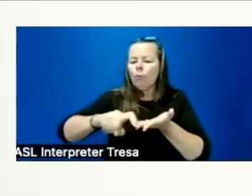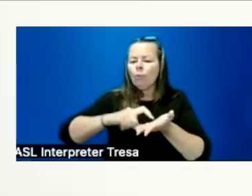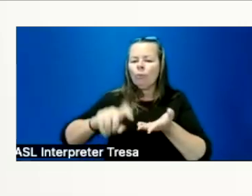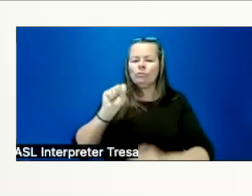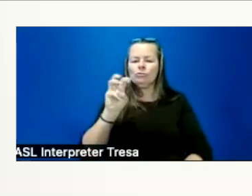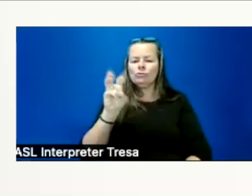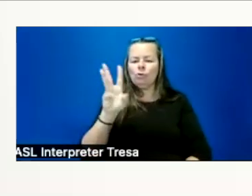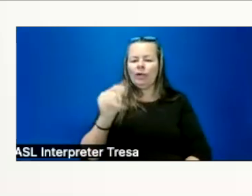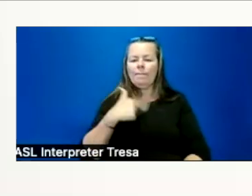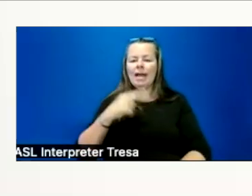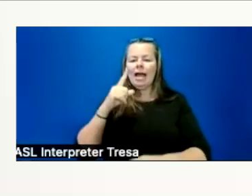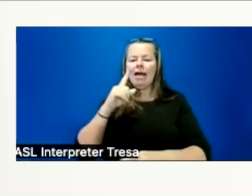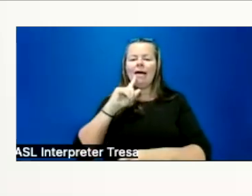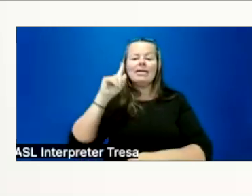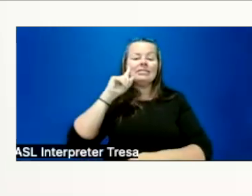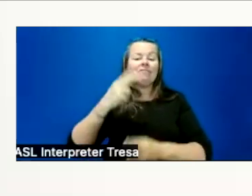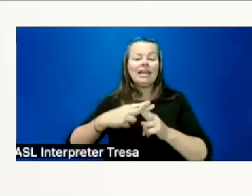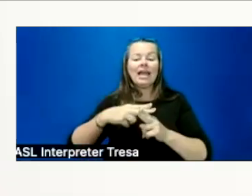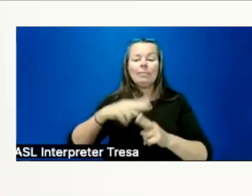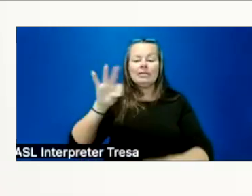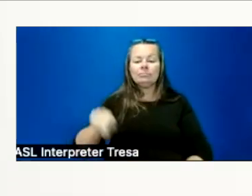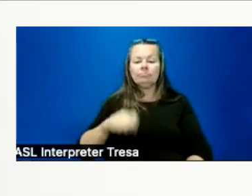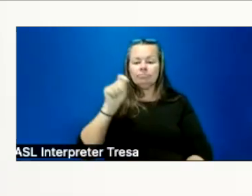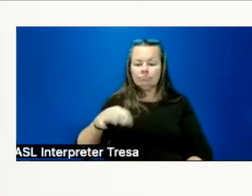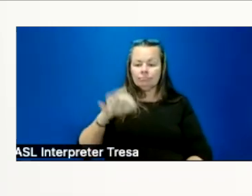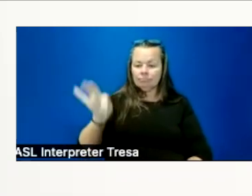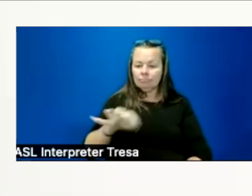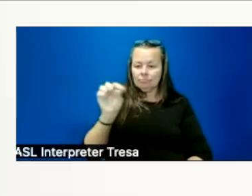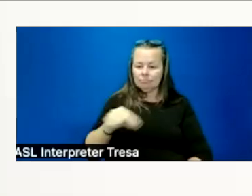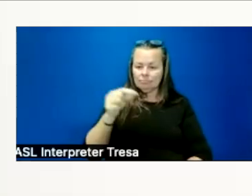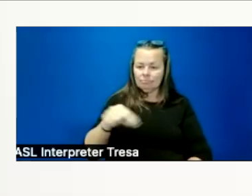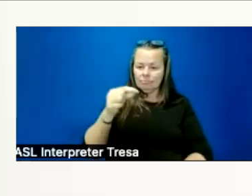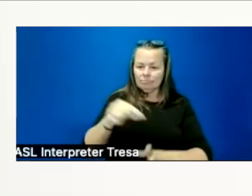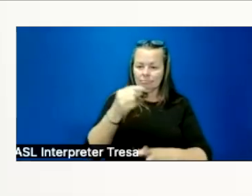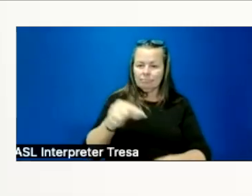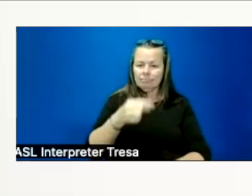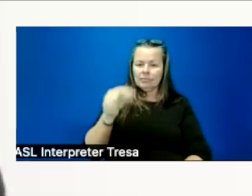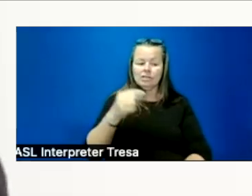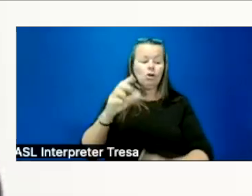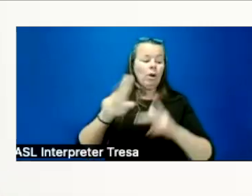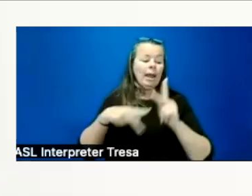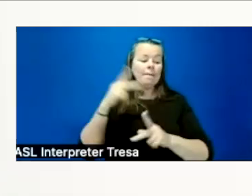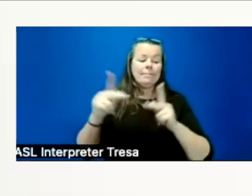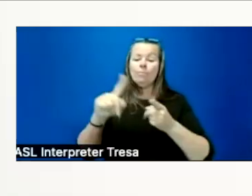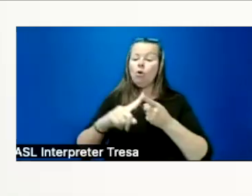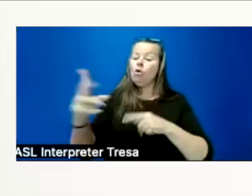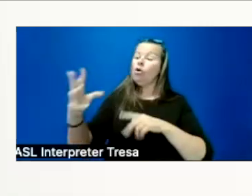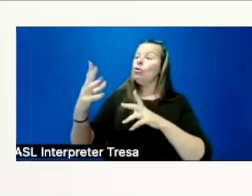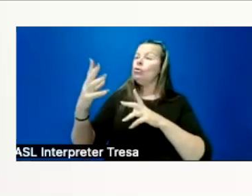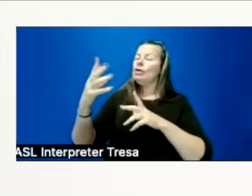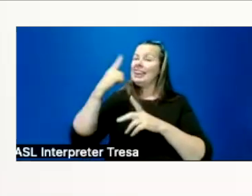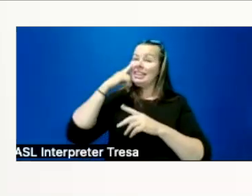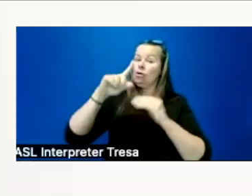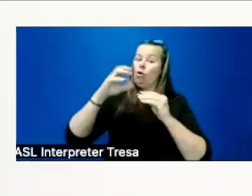my def name, it would be like this, like with the needle that you are sewing. So when people want to refer to me, that would be the sign